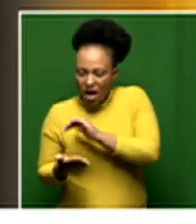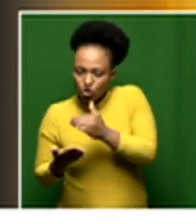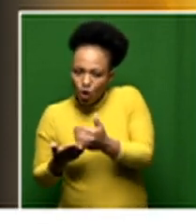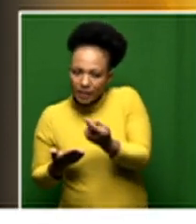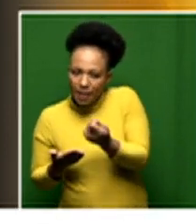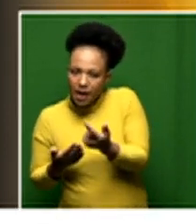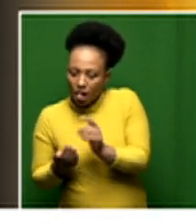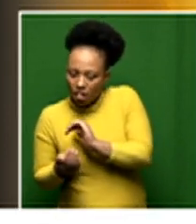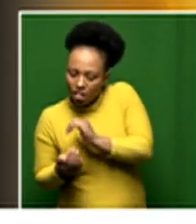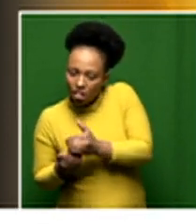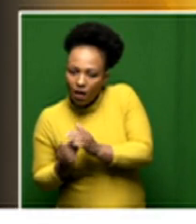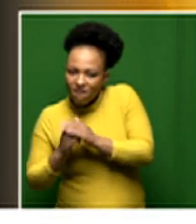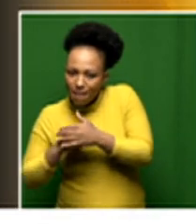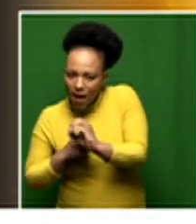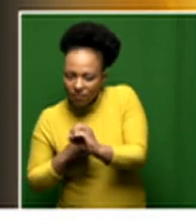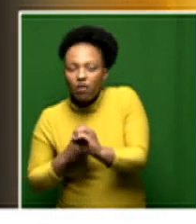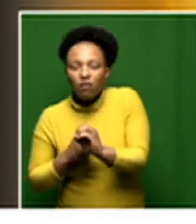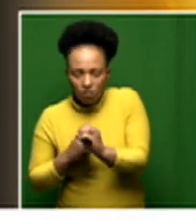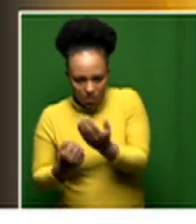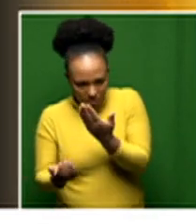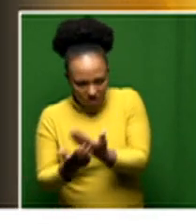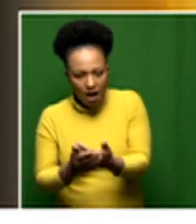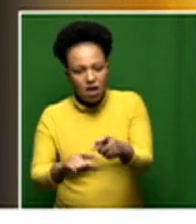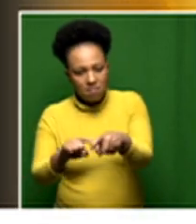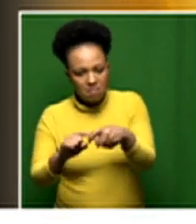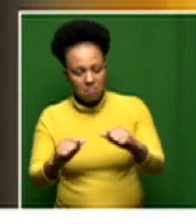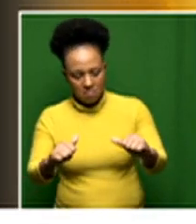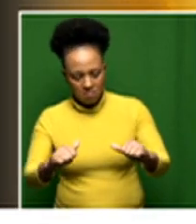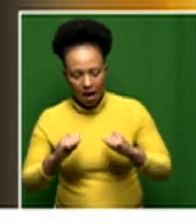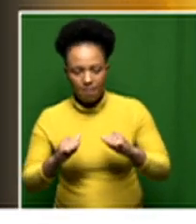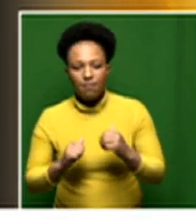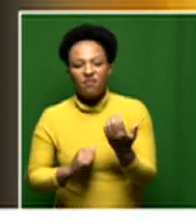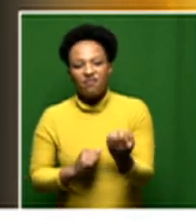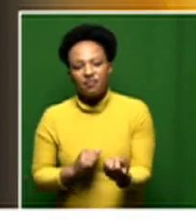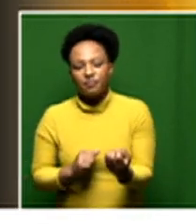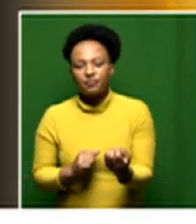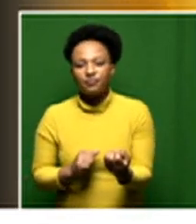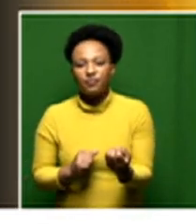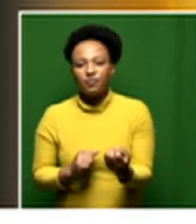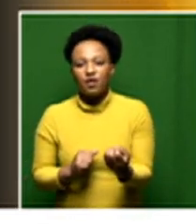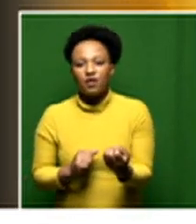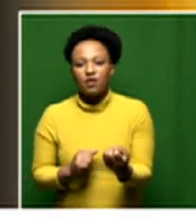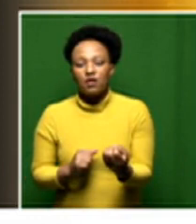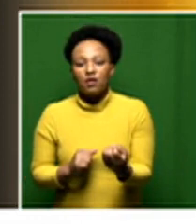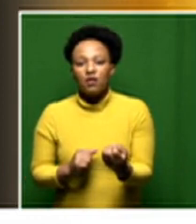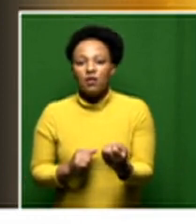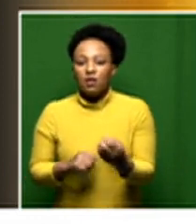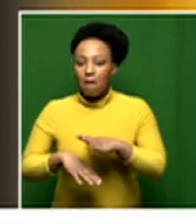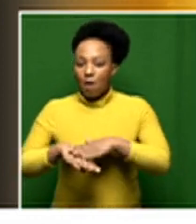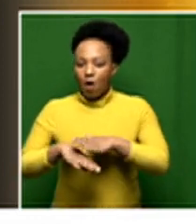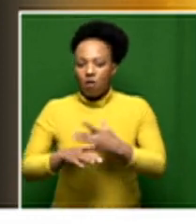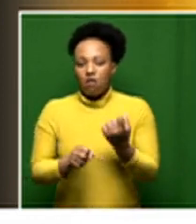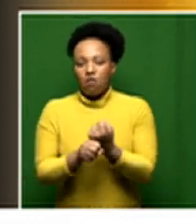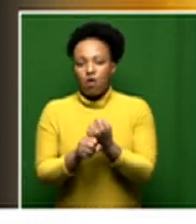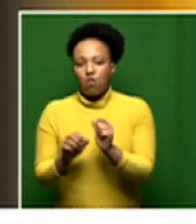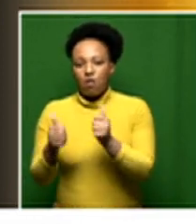that. So in a sense, the powers that the Asset Forfeiture Unit has is in most cases more effective